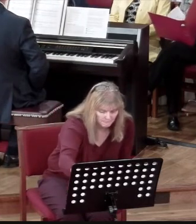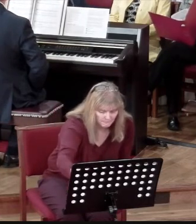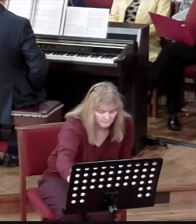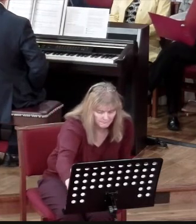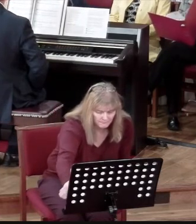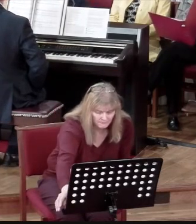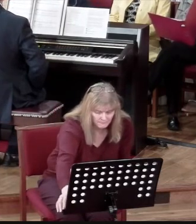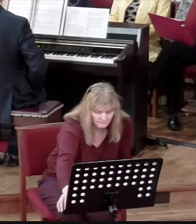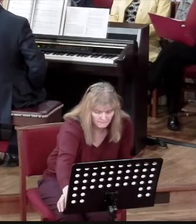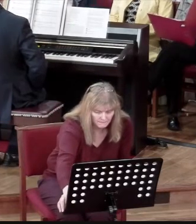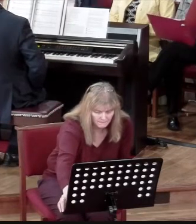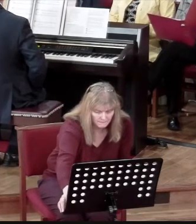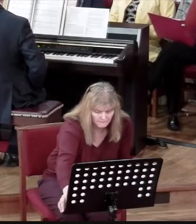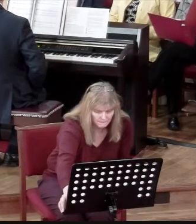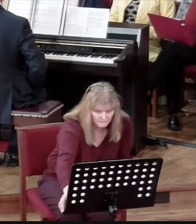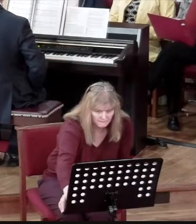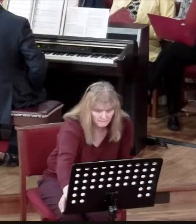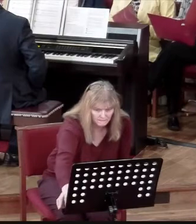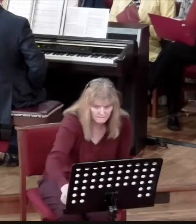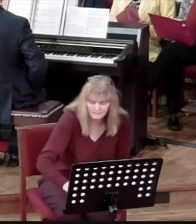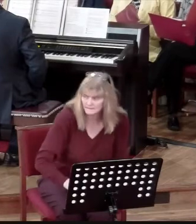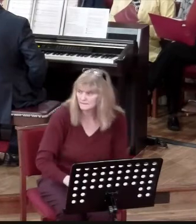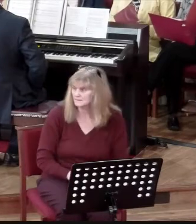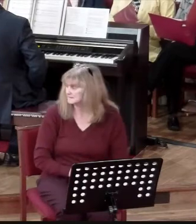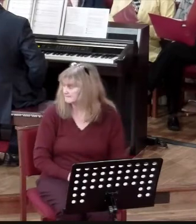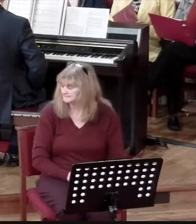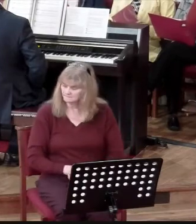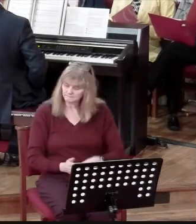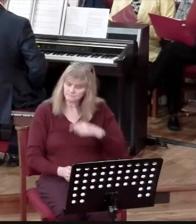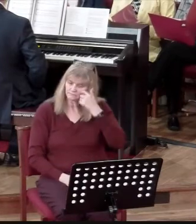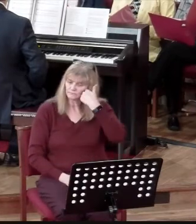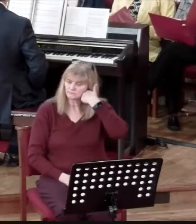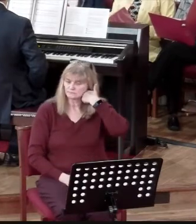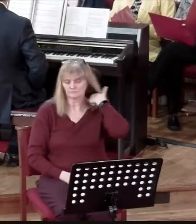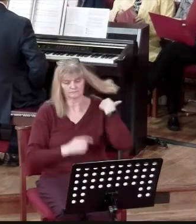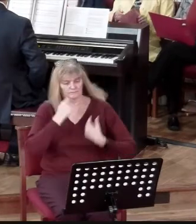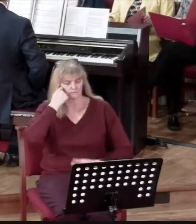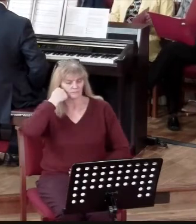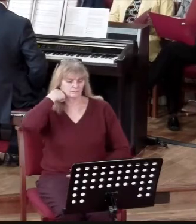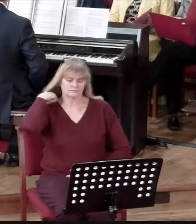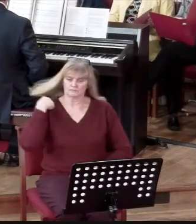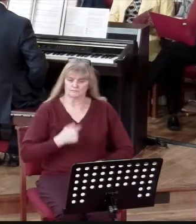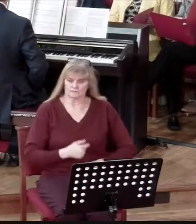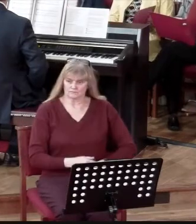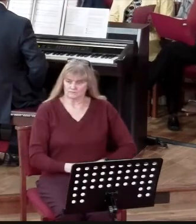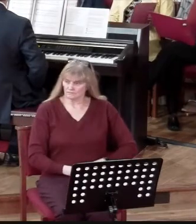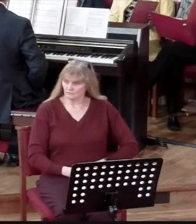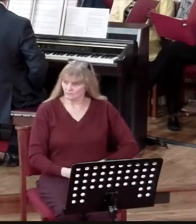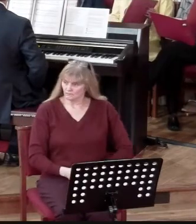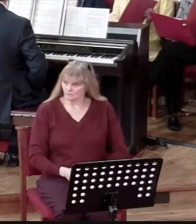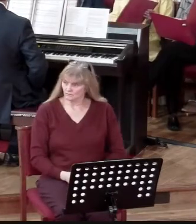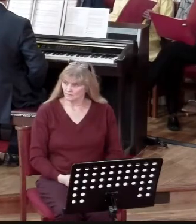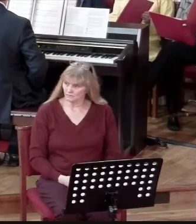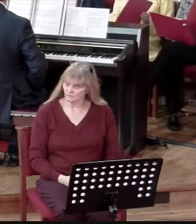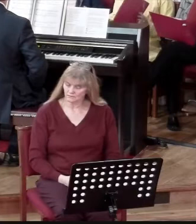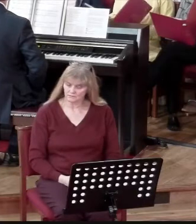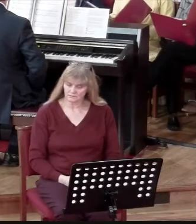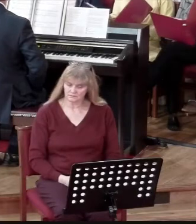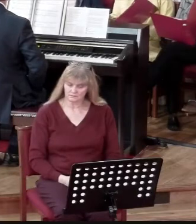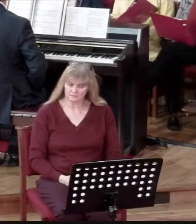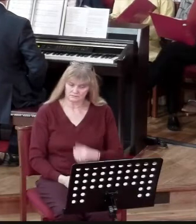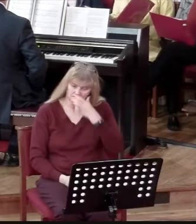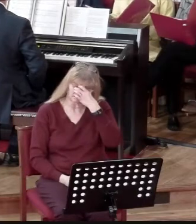Our third hymn is one that perhaps you don't know, and Eric's going to play it right through so that you can hear it. It's fairly straightforward,